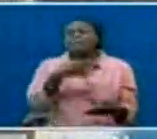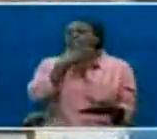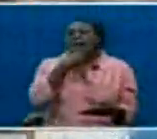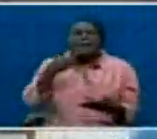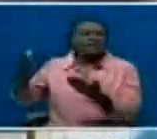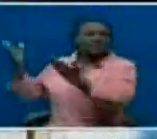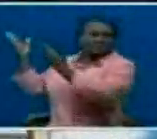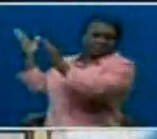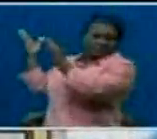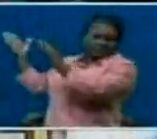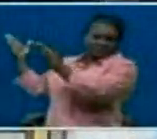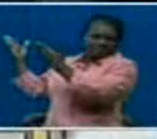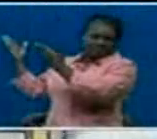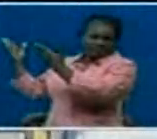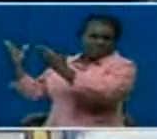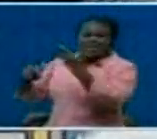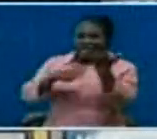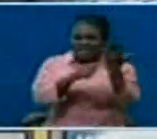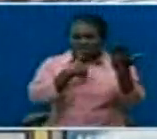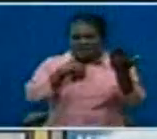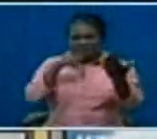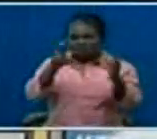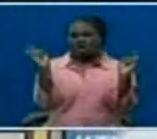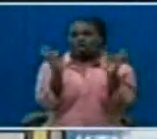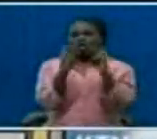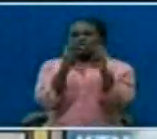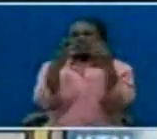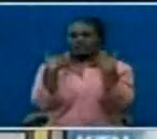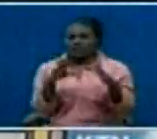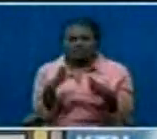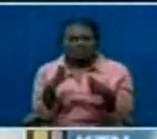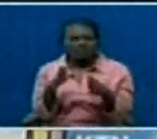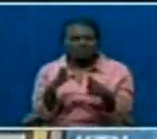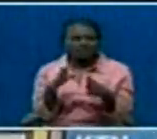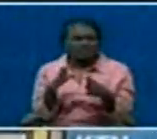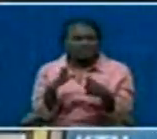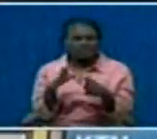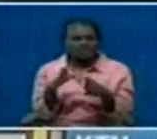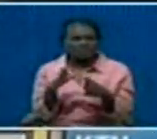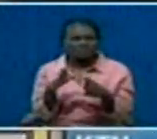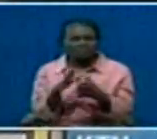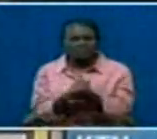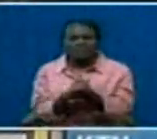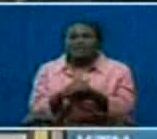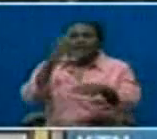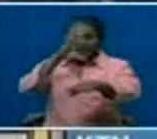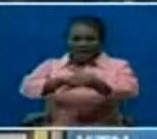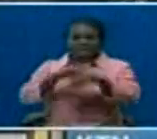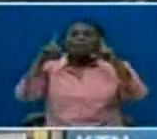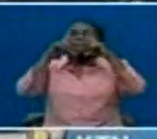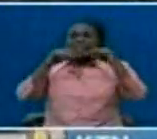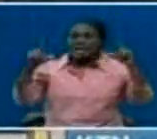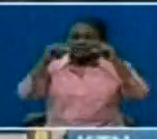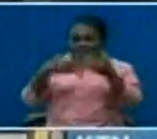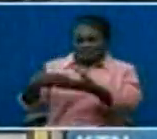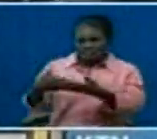in question, whose name and details appeared on the tag, was contacted. Aloysius Mushori. Nimepata ujumbe ya kwamba